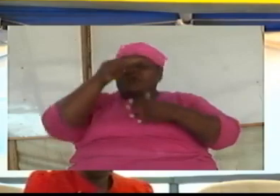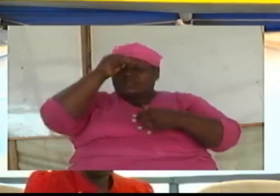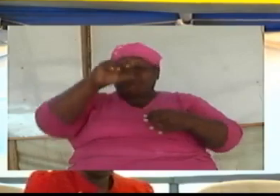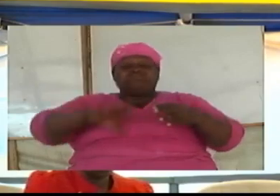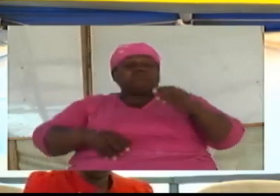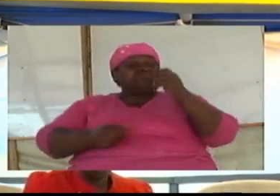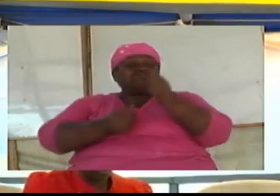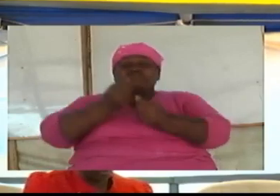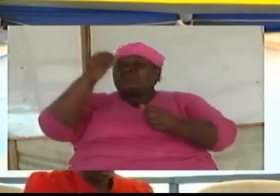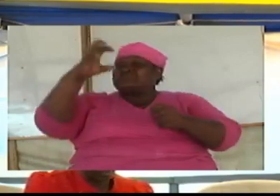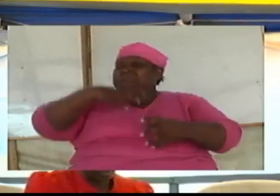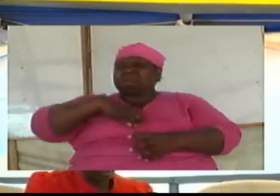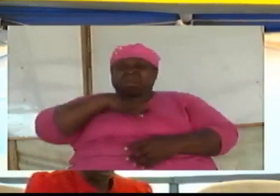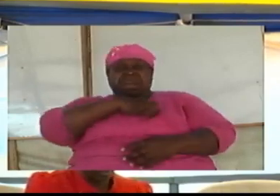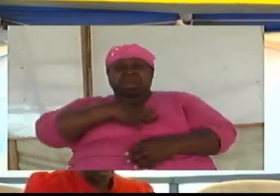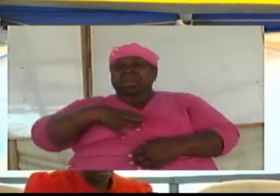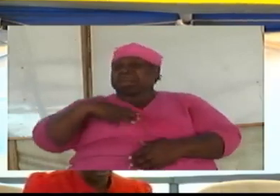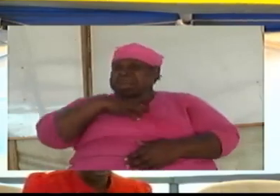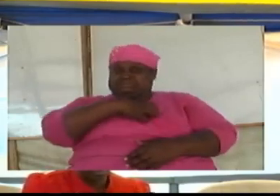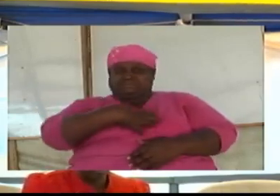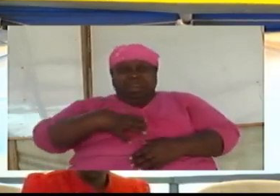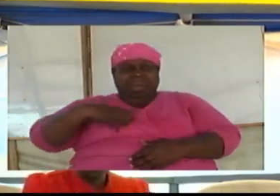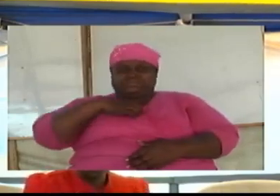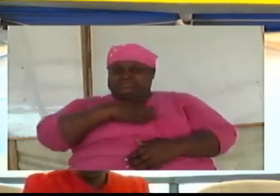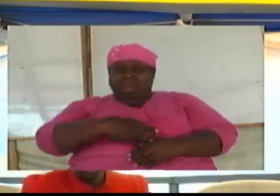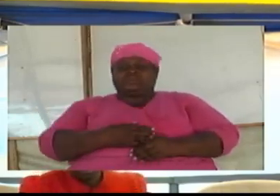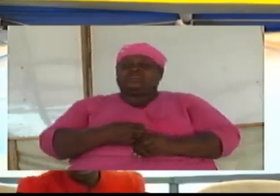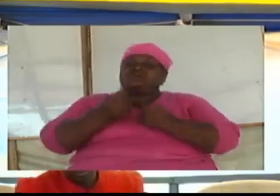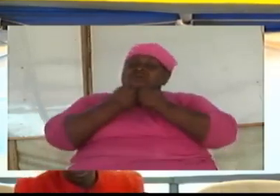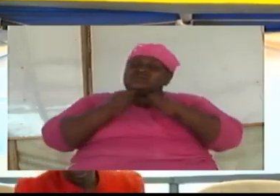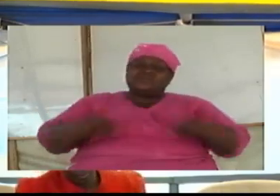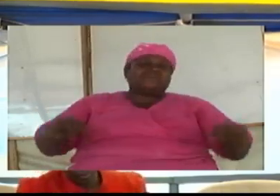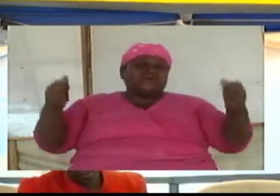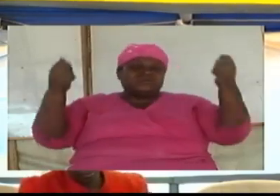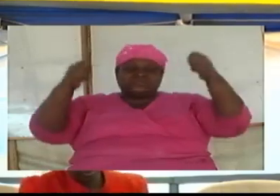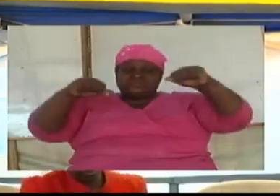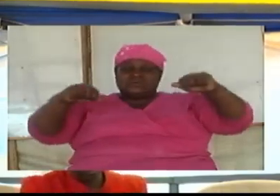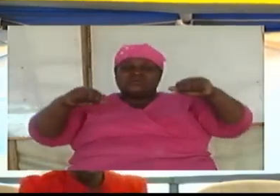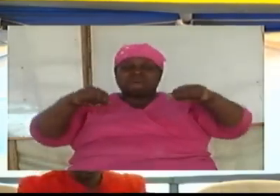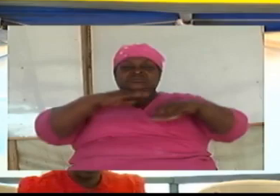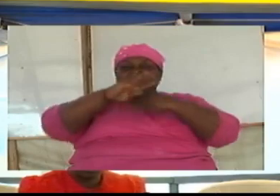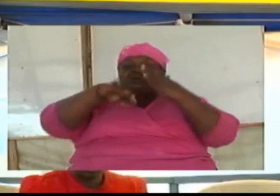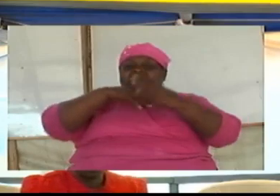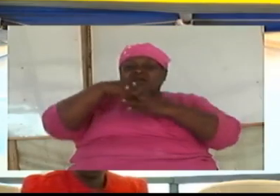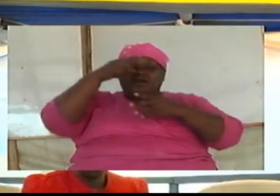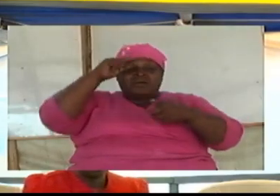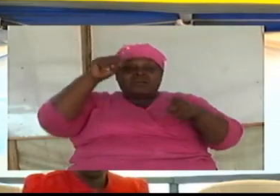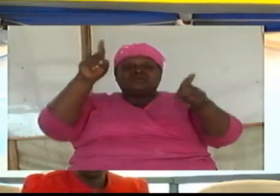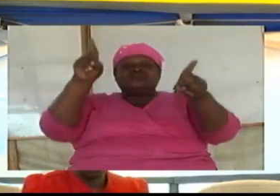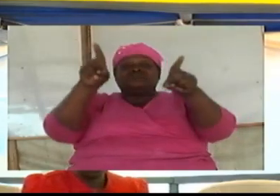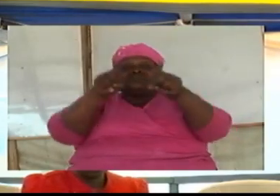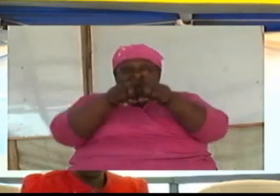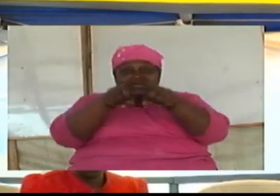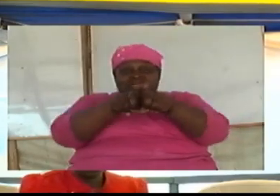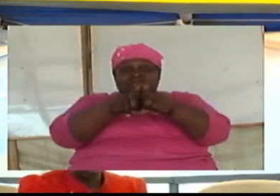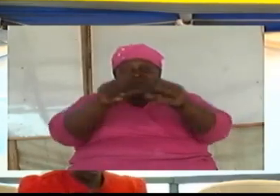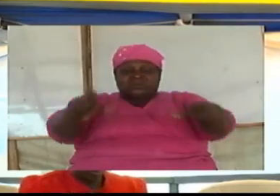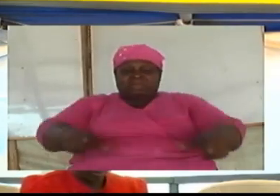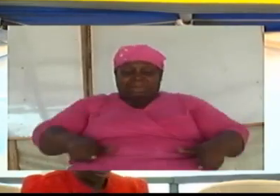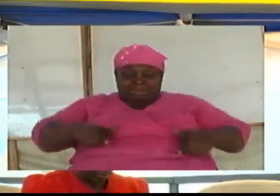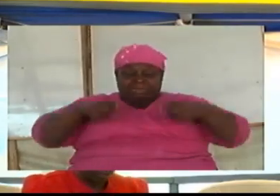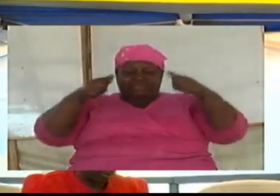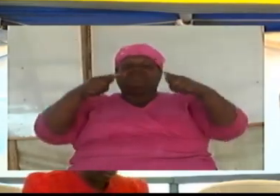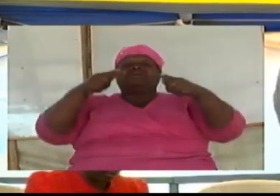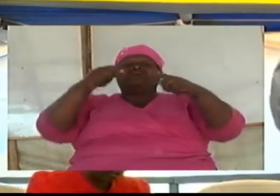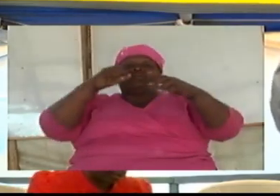most miserable. Praise the Lord Jesus. Without a doubt, we would all agree that we are living in perilous times. The